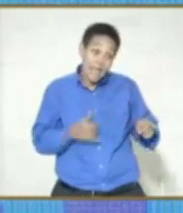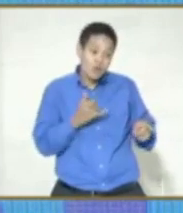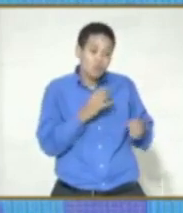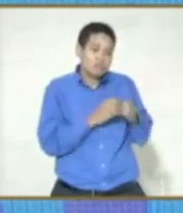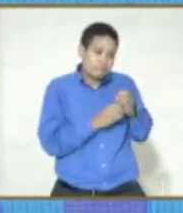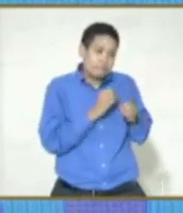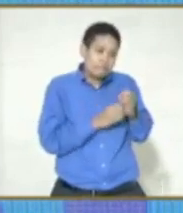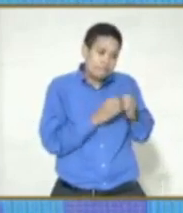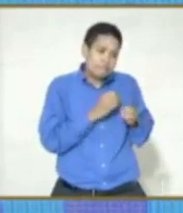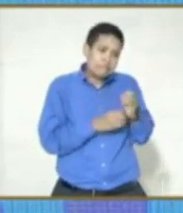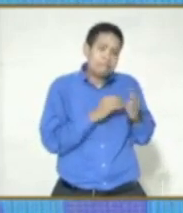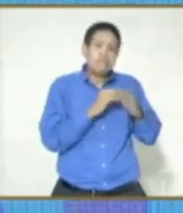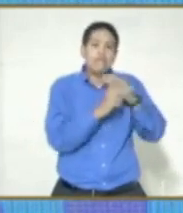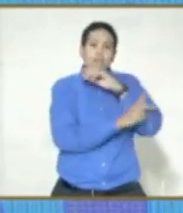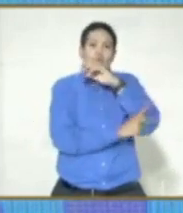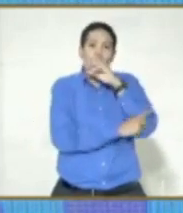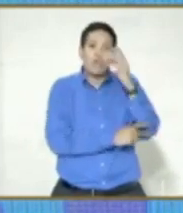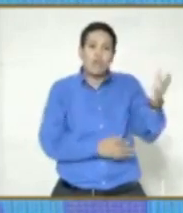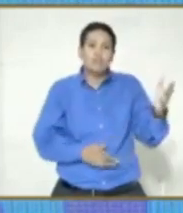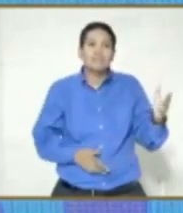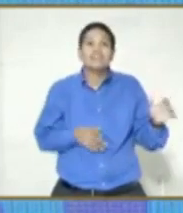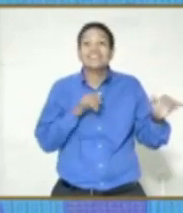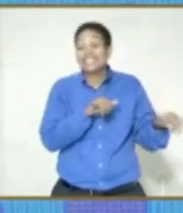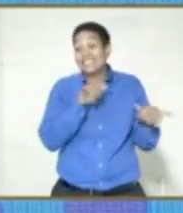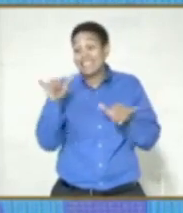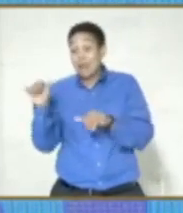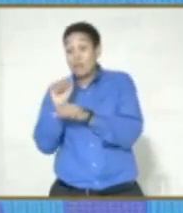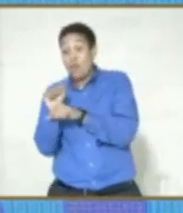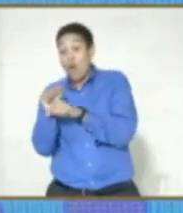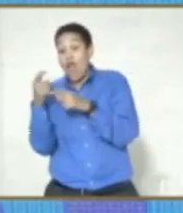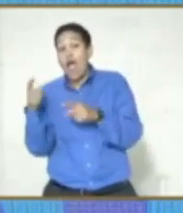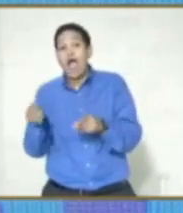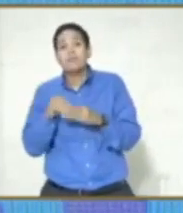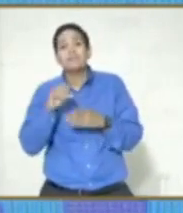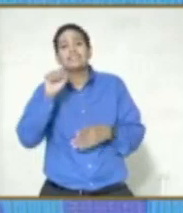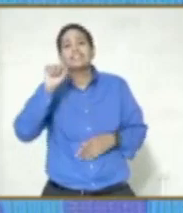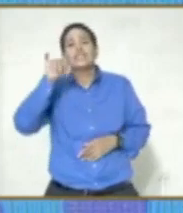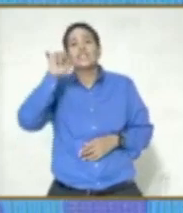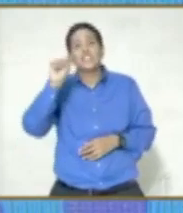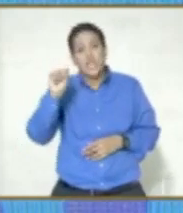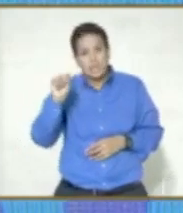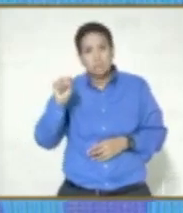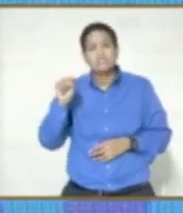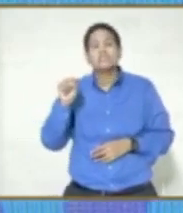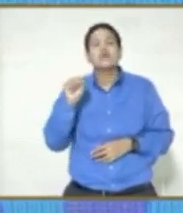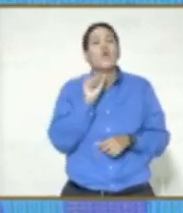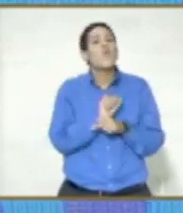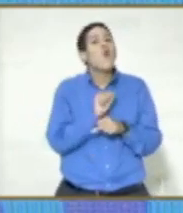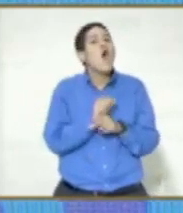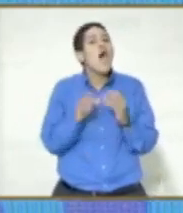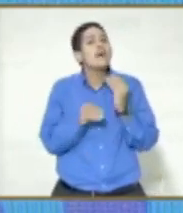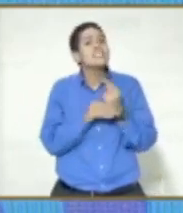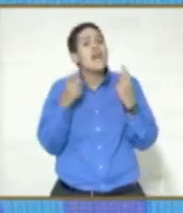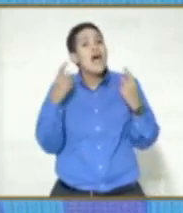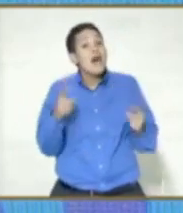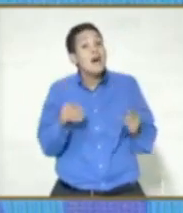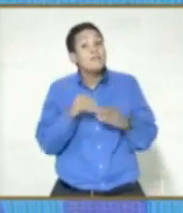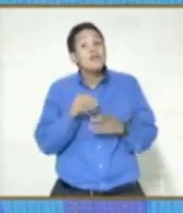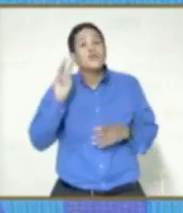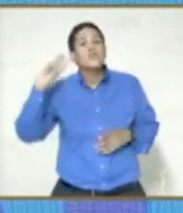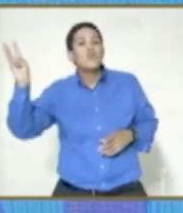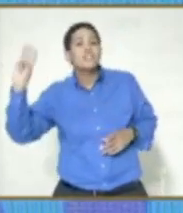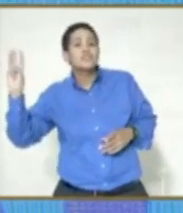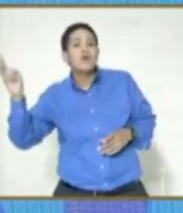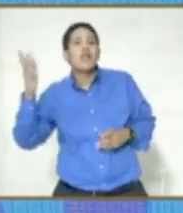construction in Portland. Similar work is taking place in St. James. Work is also taking place in